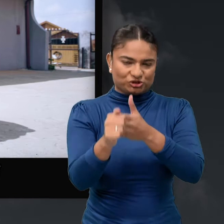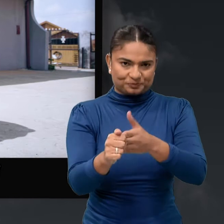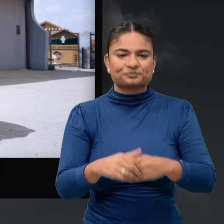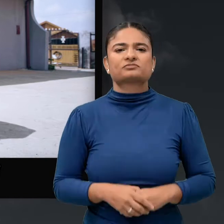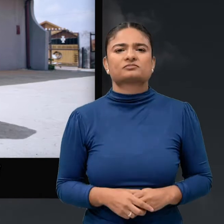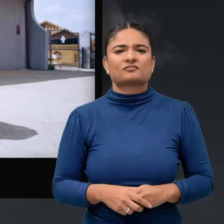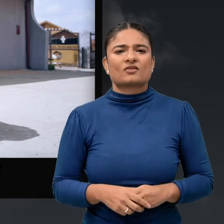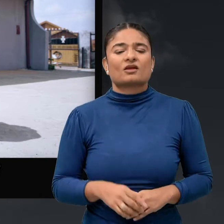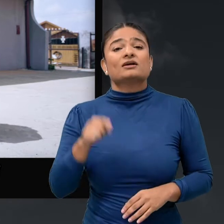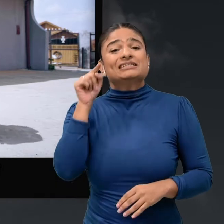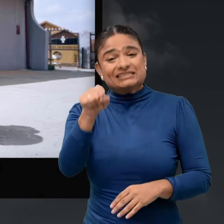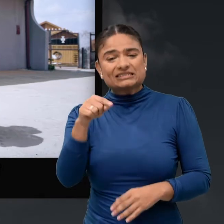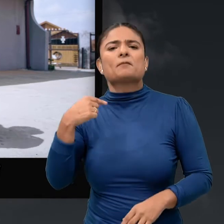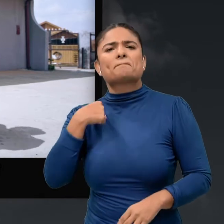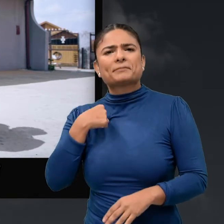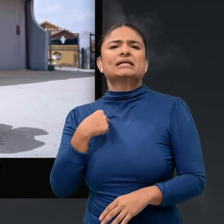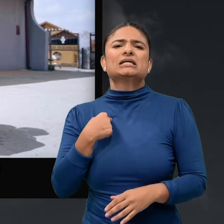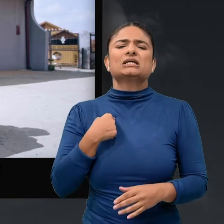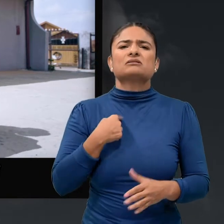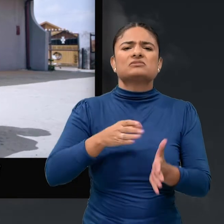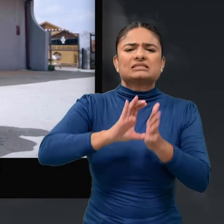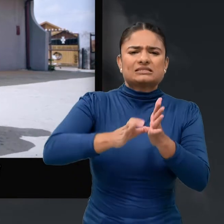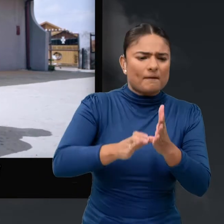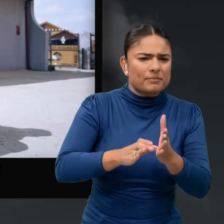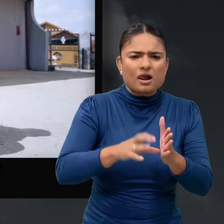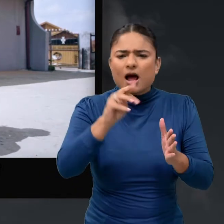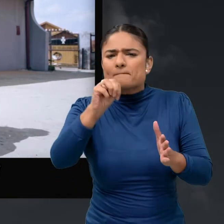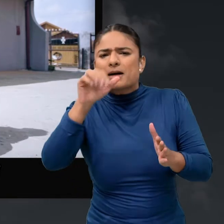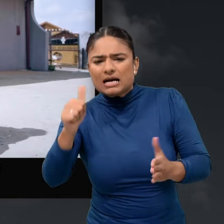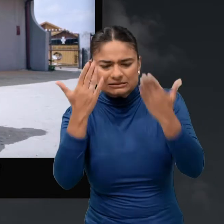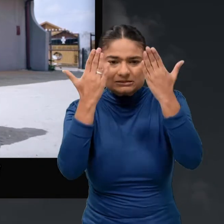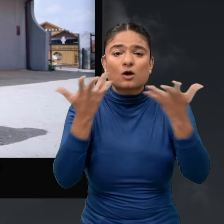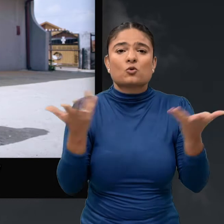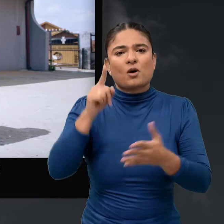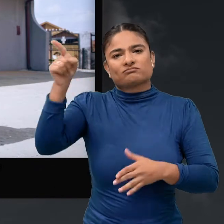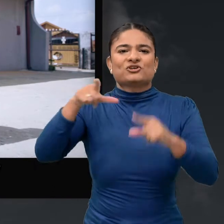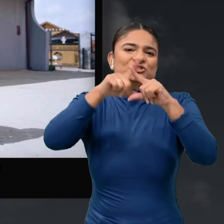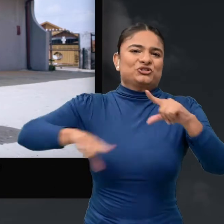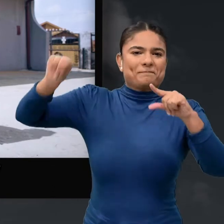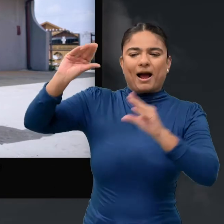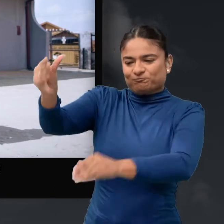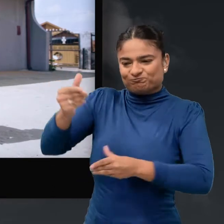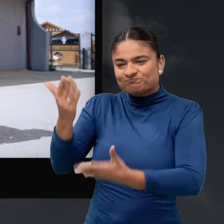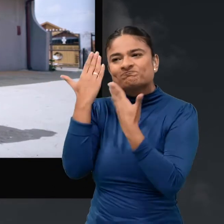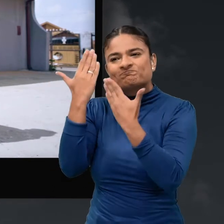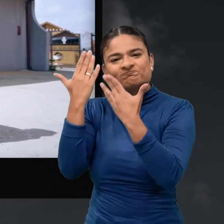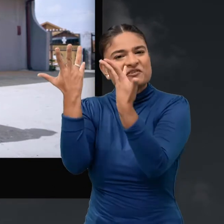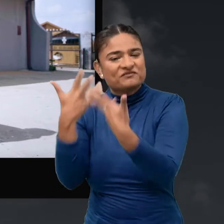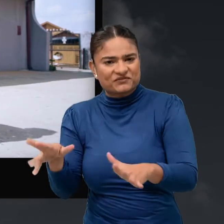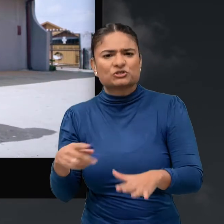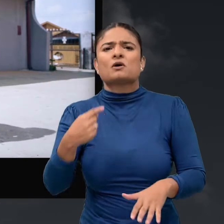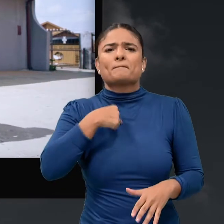the first disabled African to do a master's in Japan.